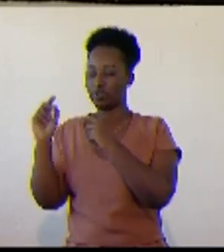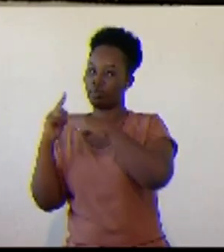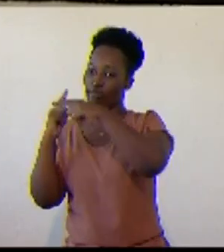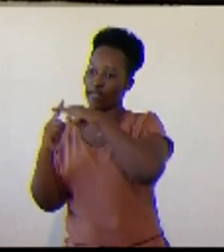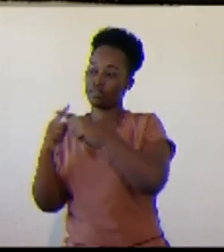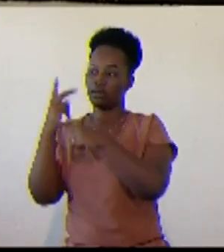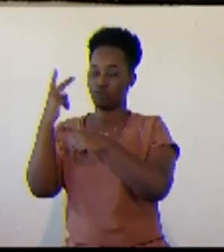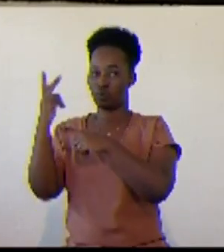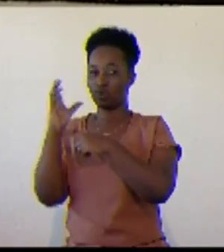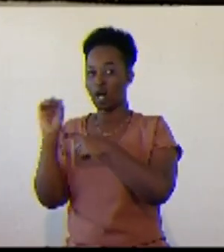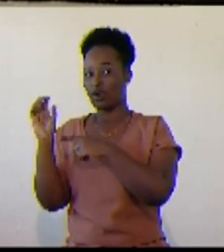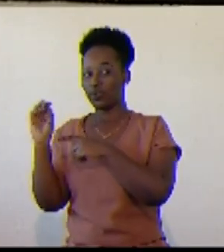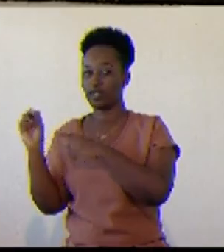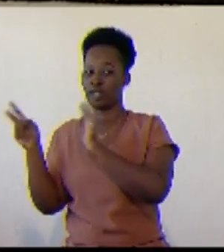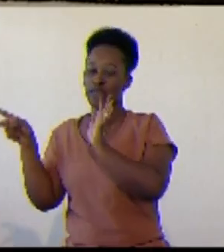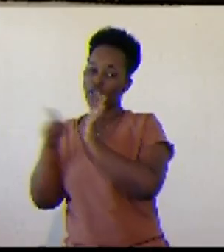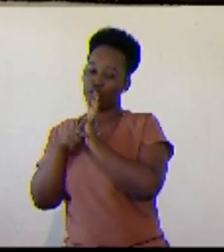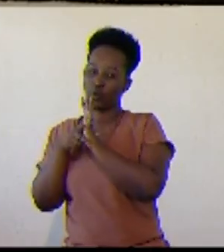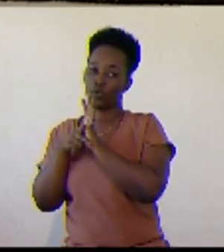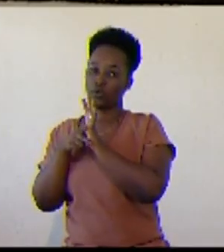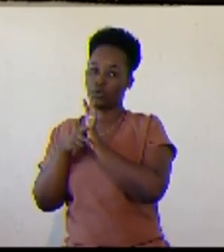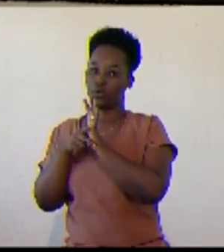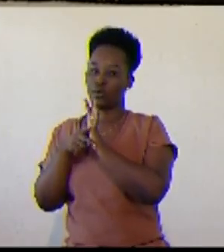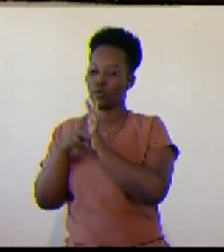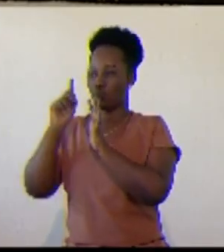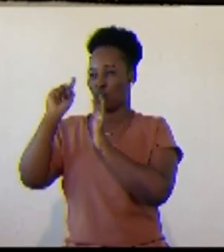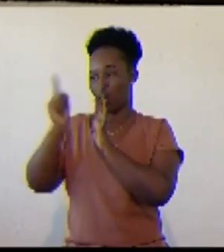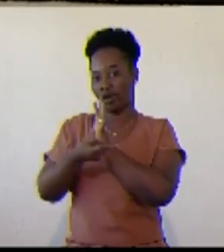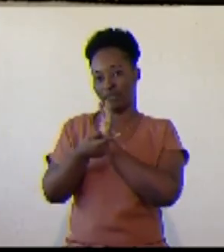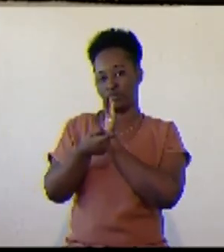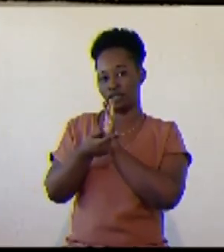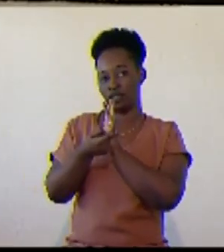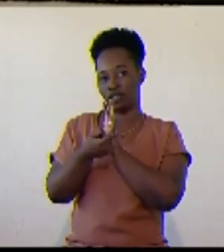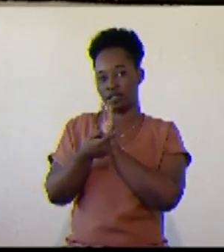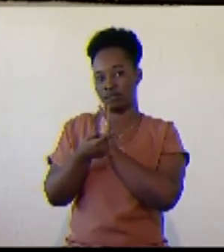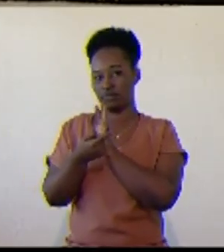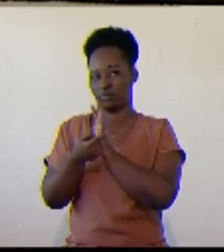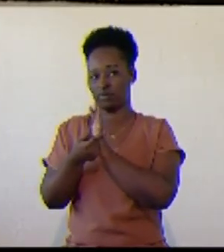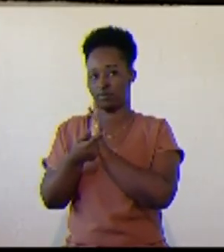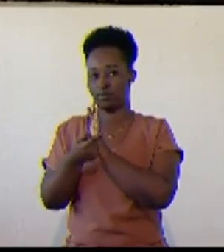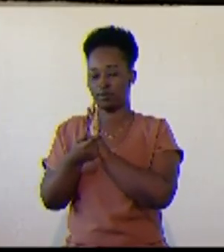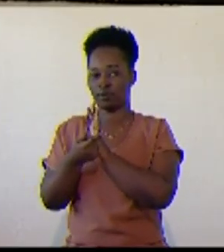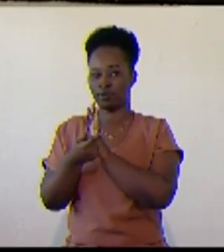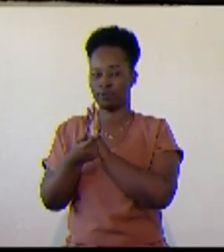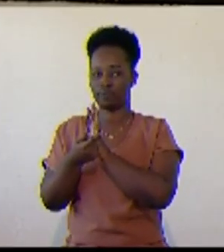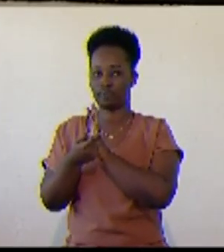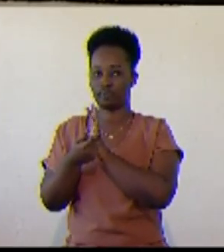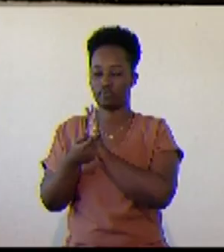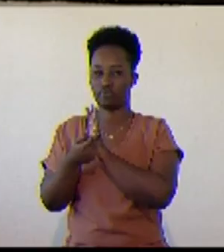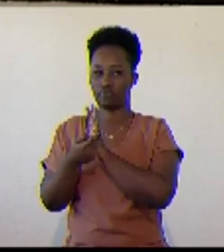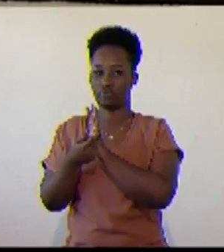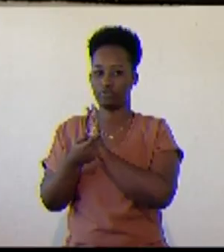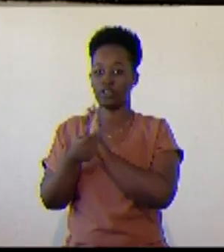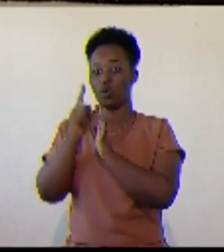800 plus 200, which gives you to 1,000 units, 1,000 Guanan